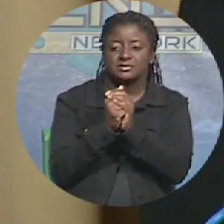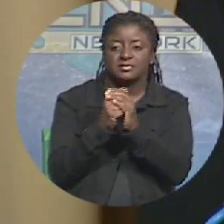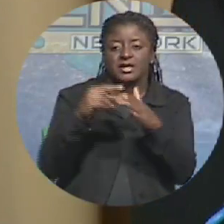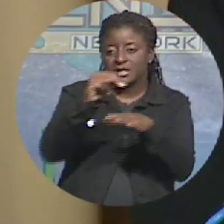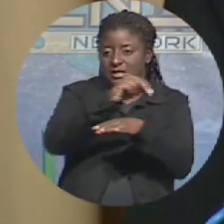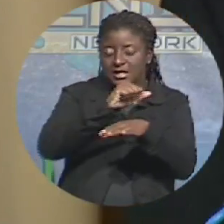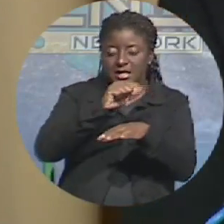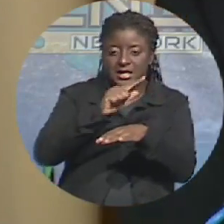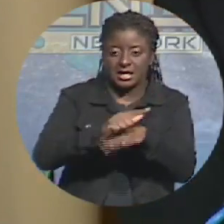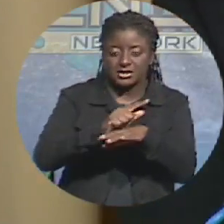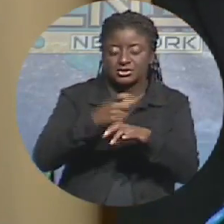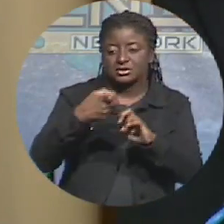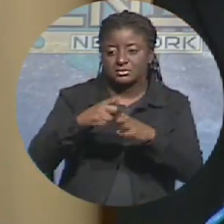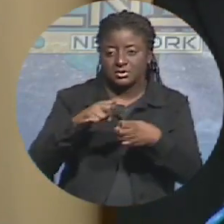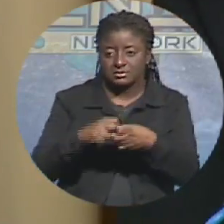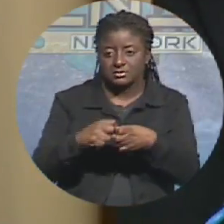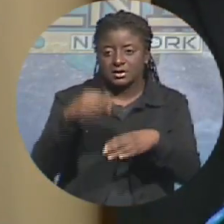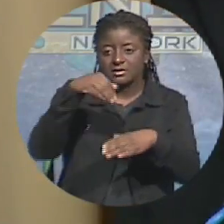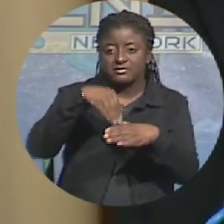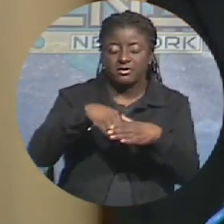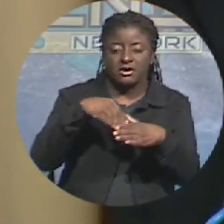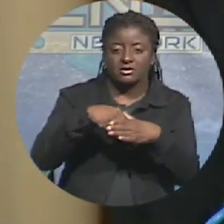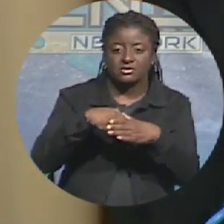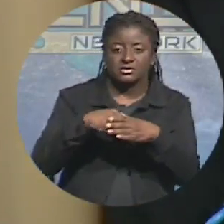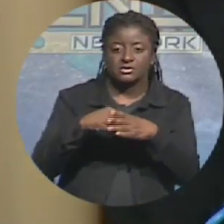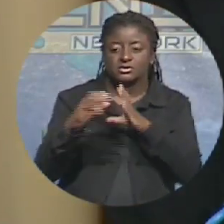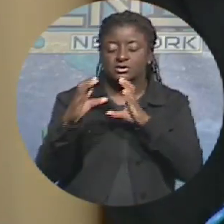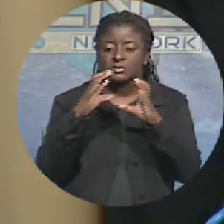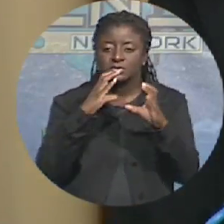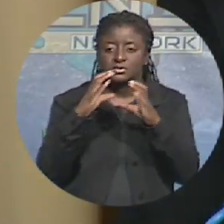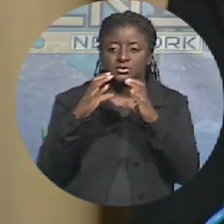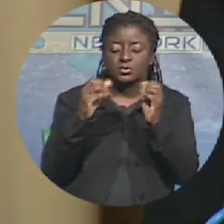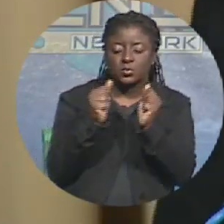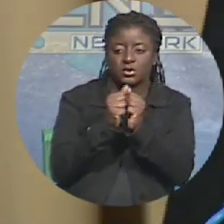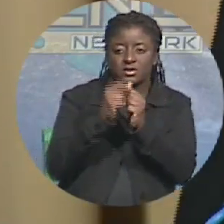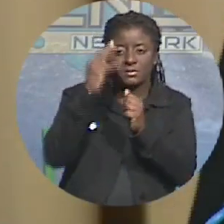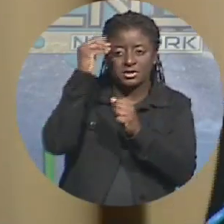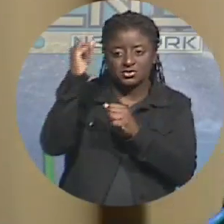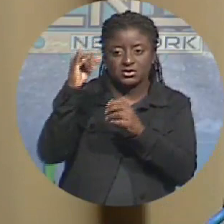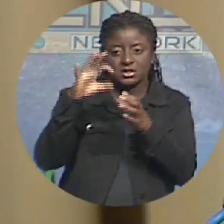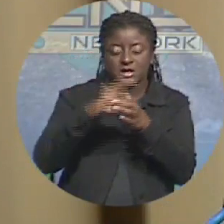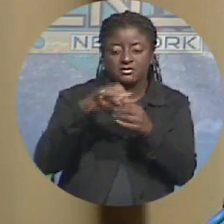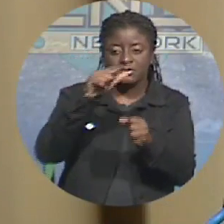involved consultation with the Ministries of Labor and National Insurance,